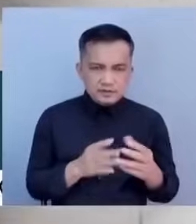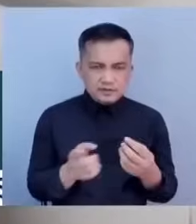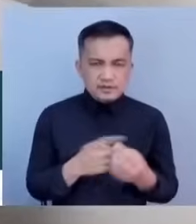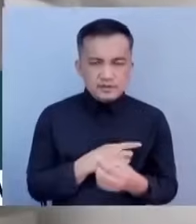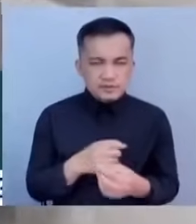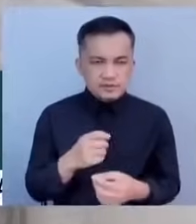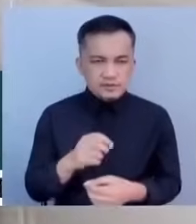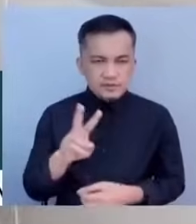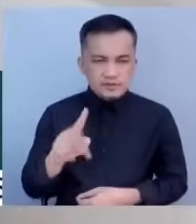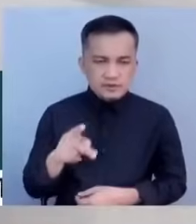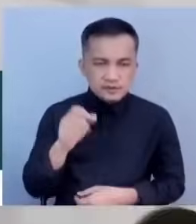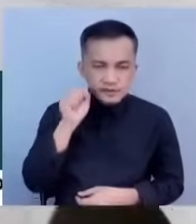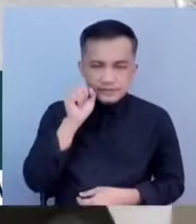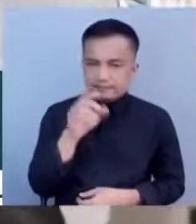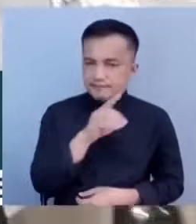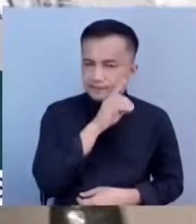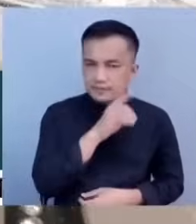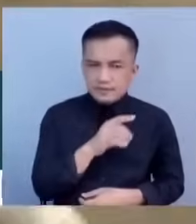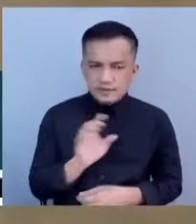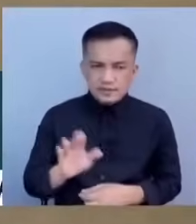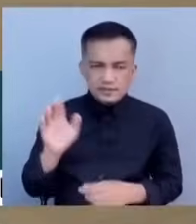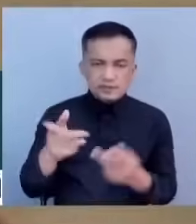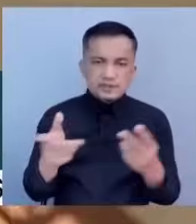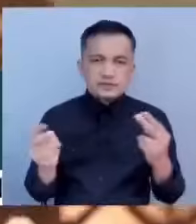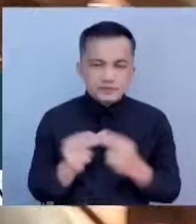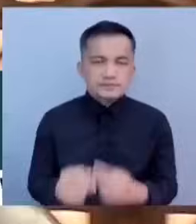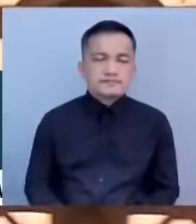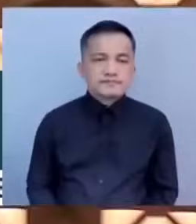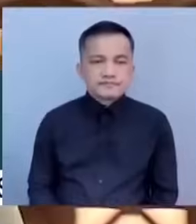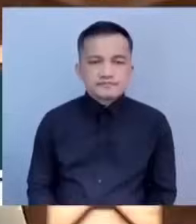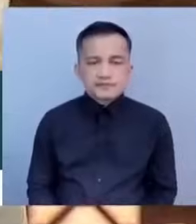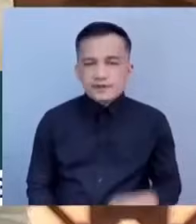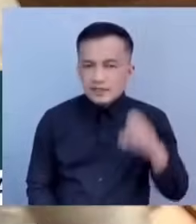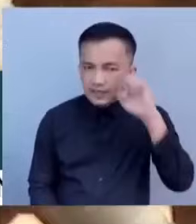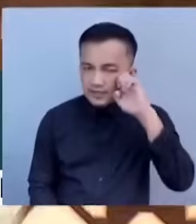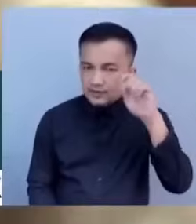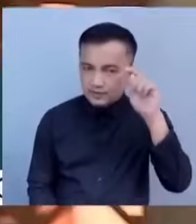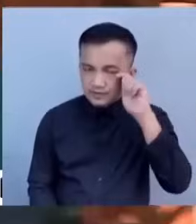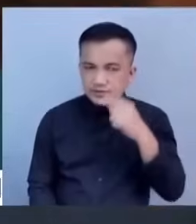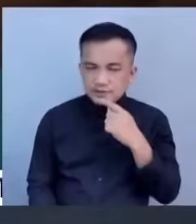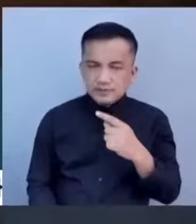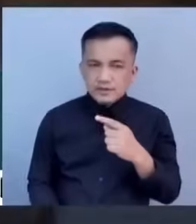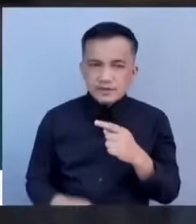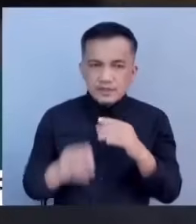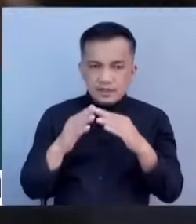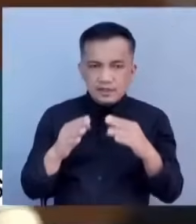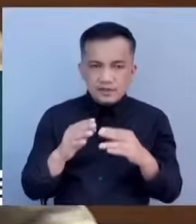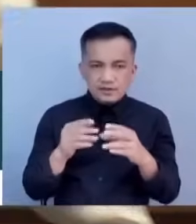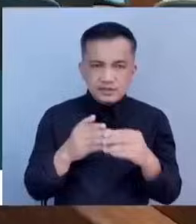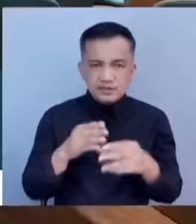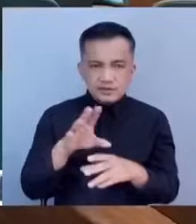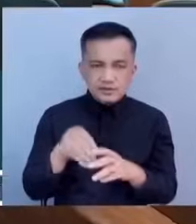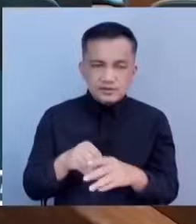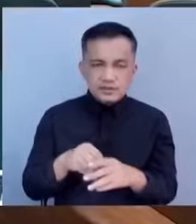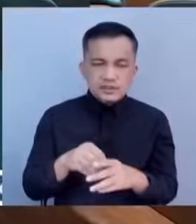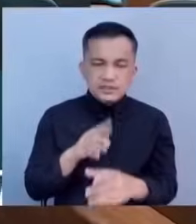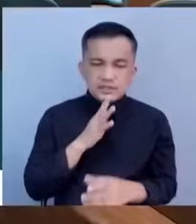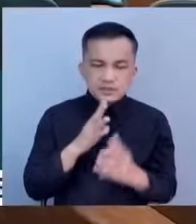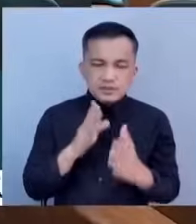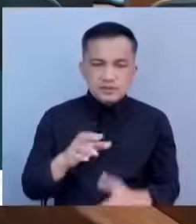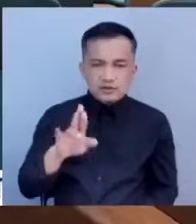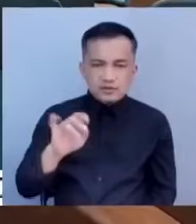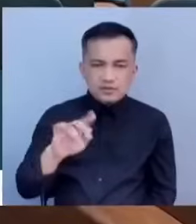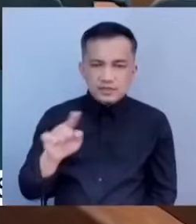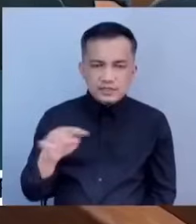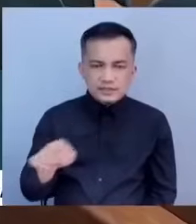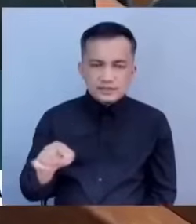President Duterte from her position. But Tulfo says House leaders, including Speaker Martin Romualdez himself, have all denied